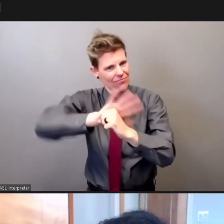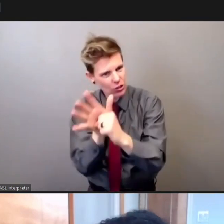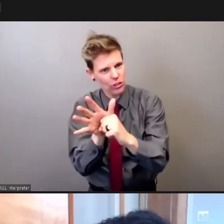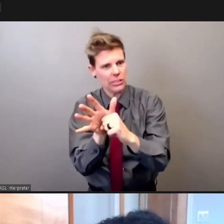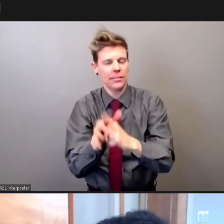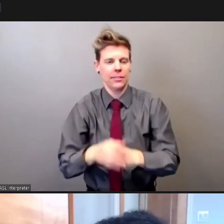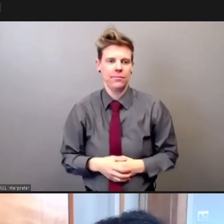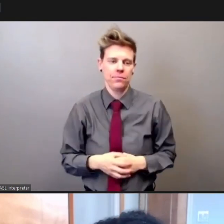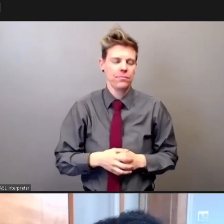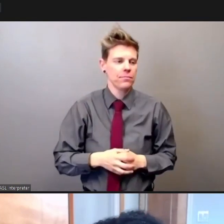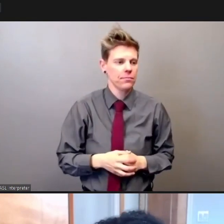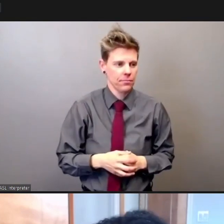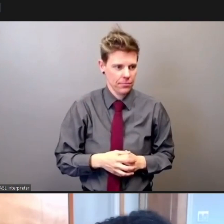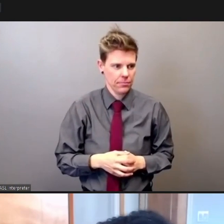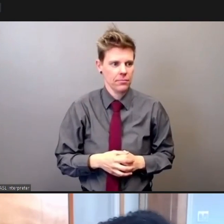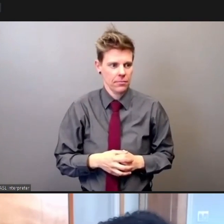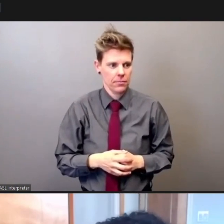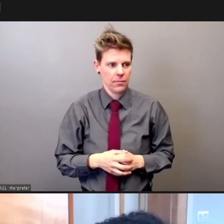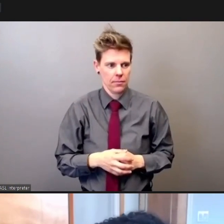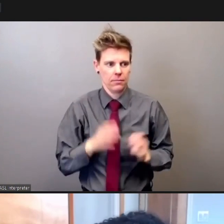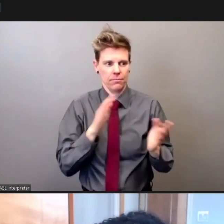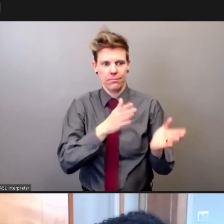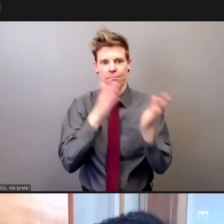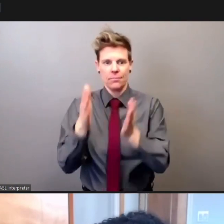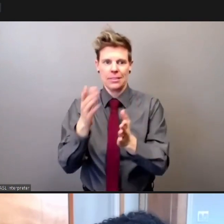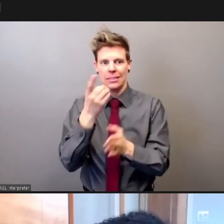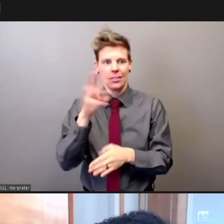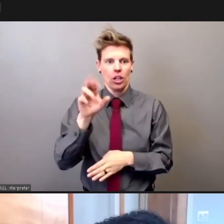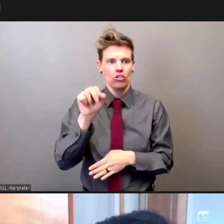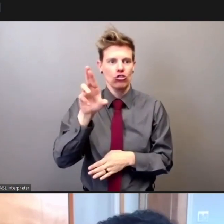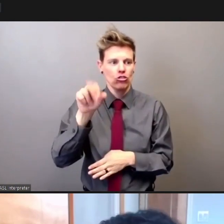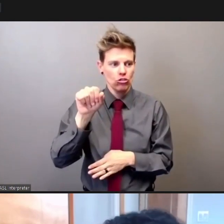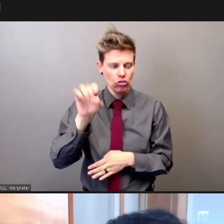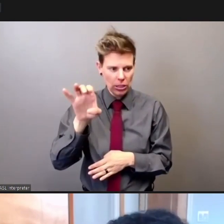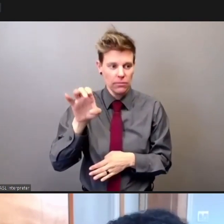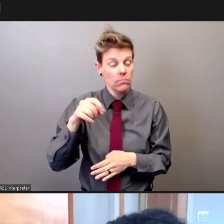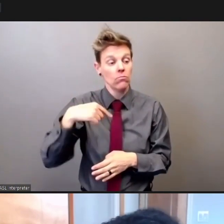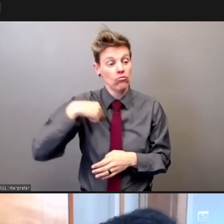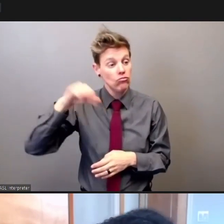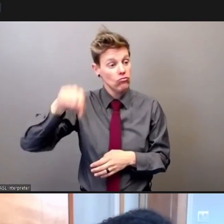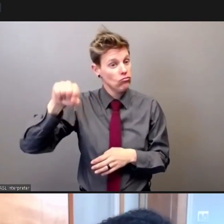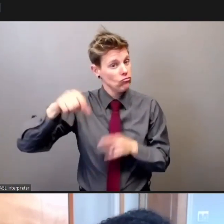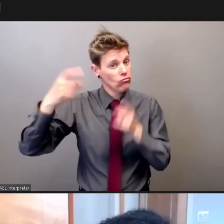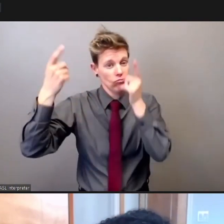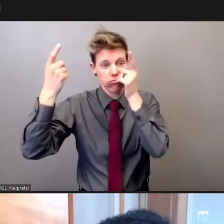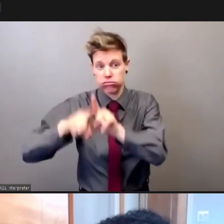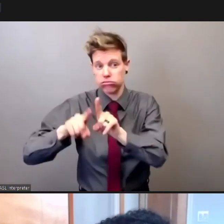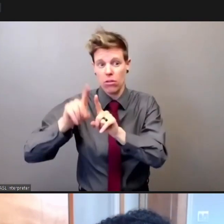to add a couple of things, Governor. I agree with everything you said. We built the red group,